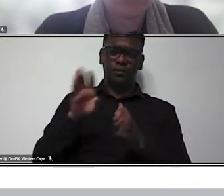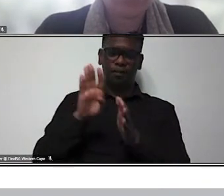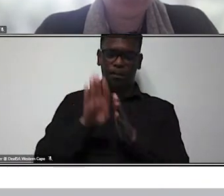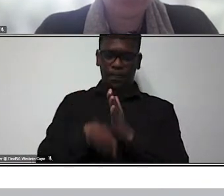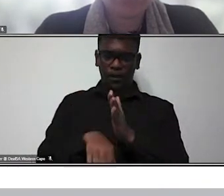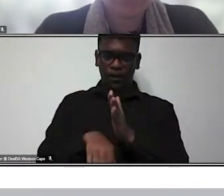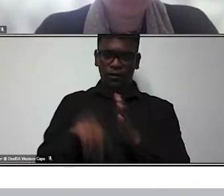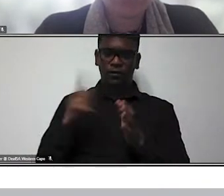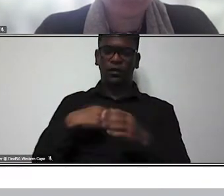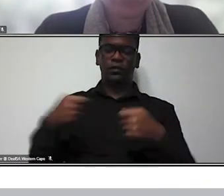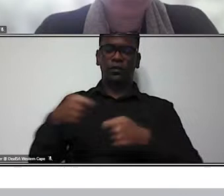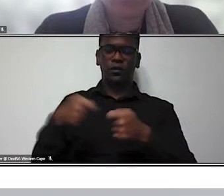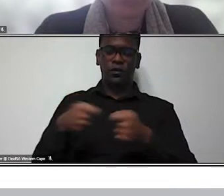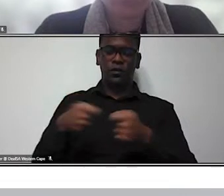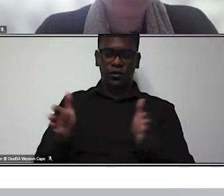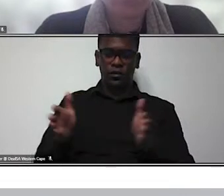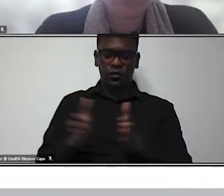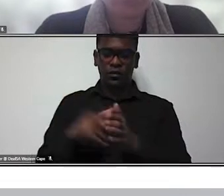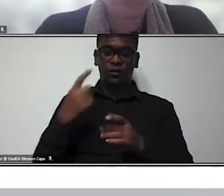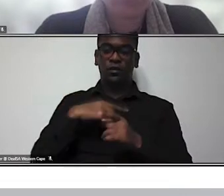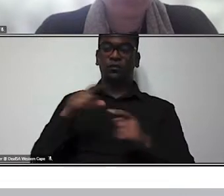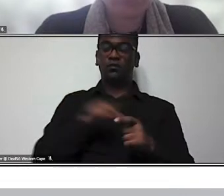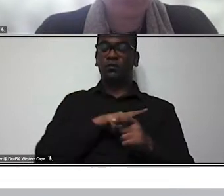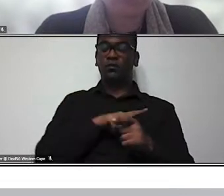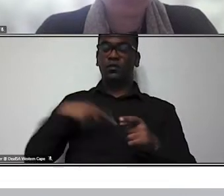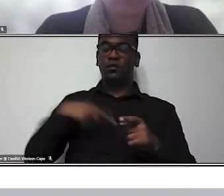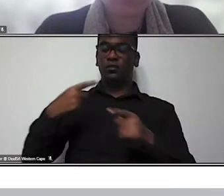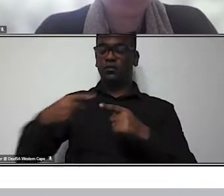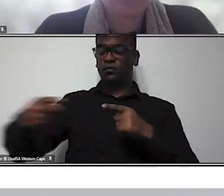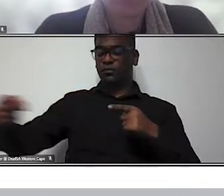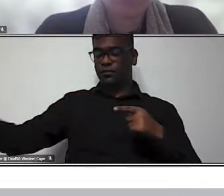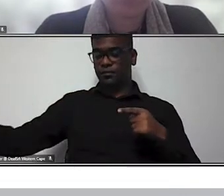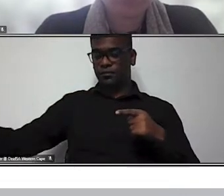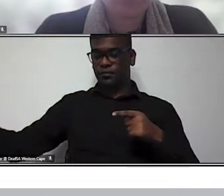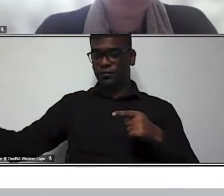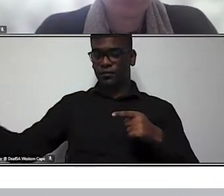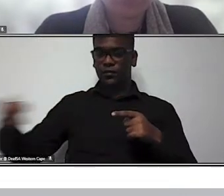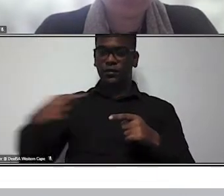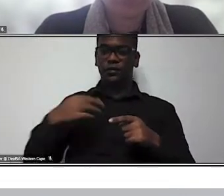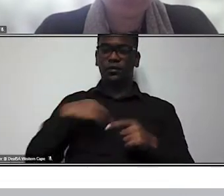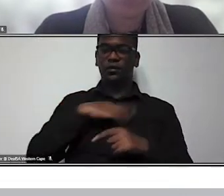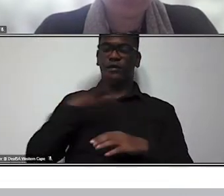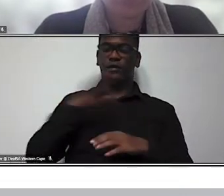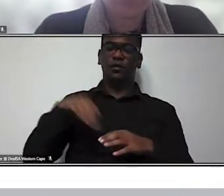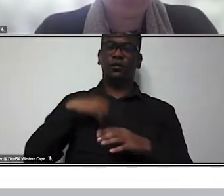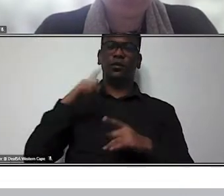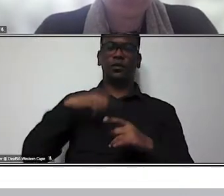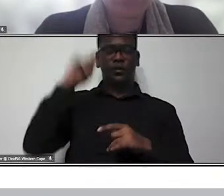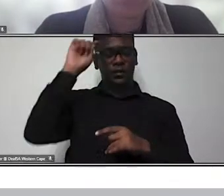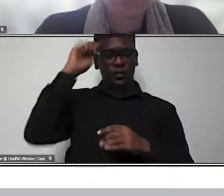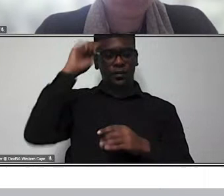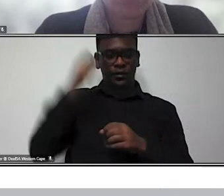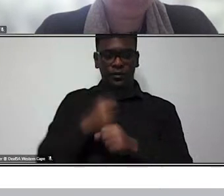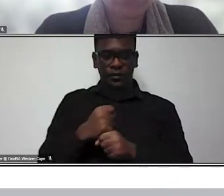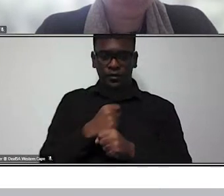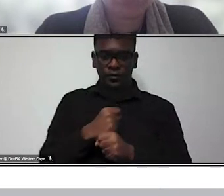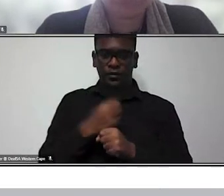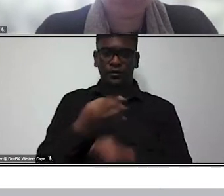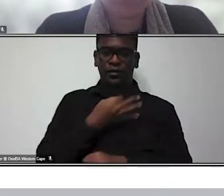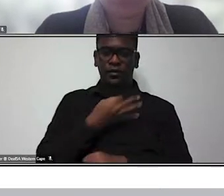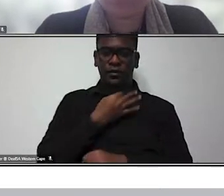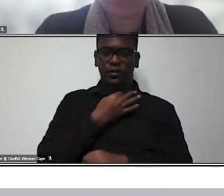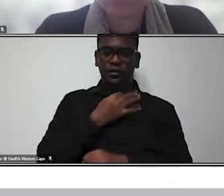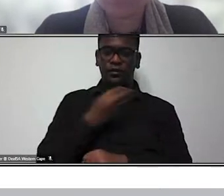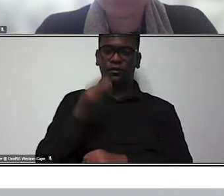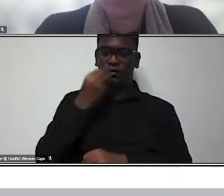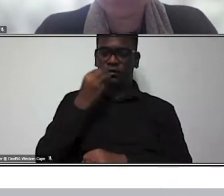bit smaller. But on the long term, I think we should take into account the fact of the risk that food